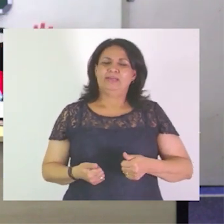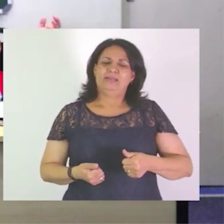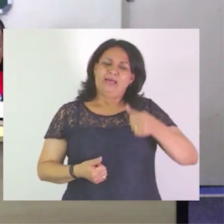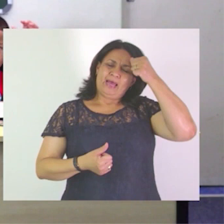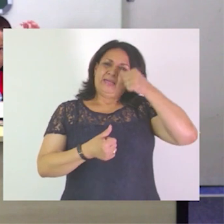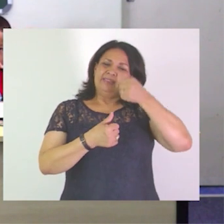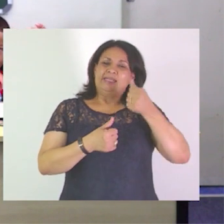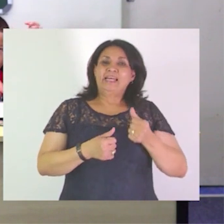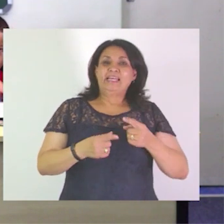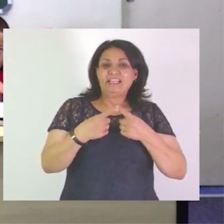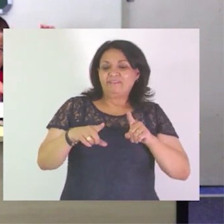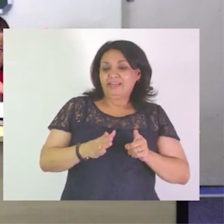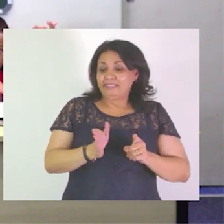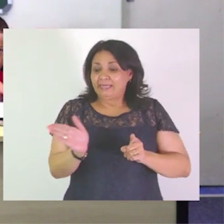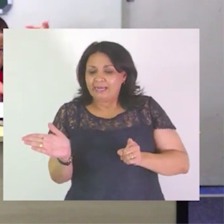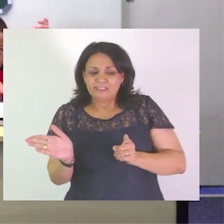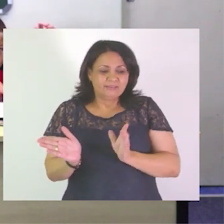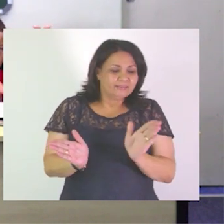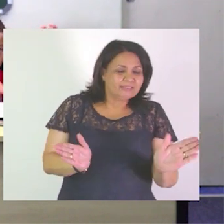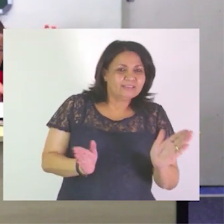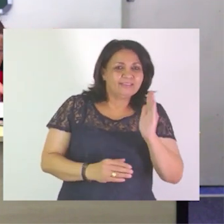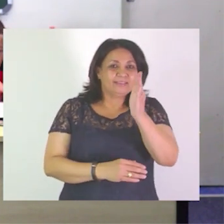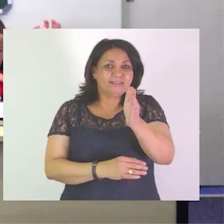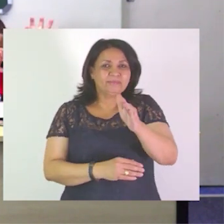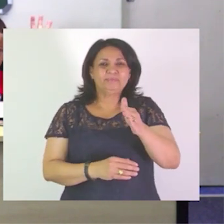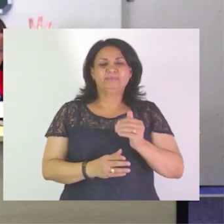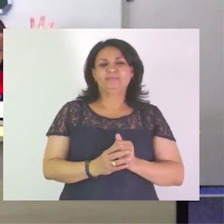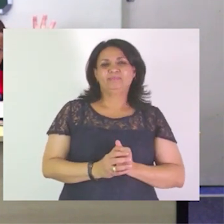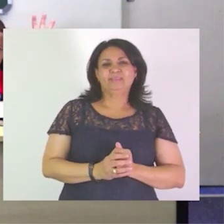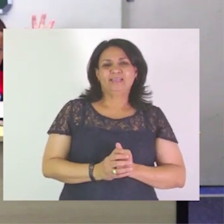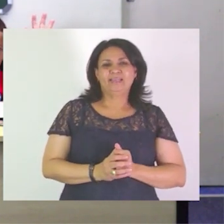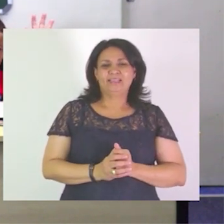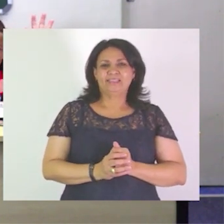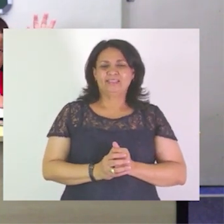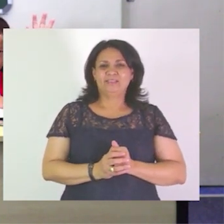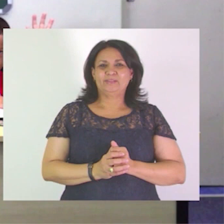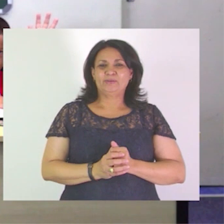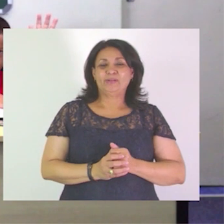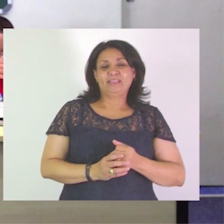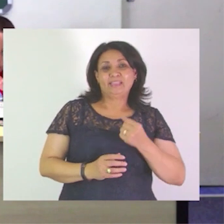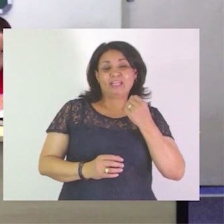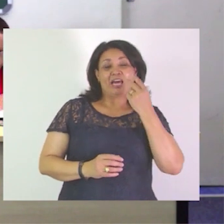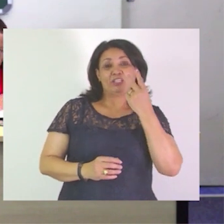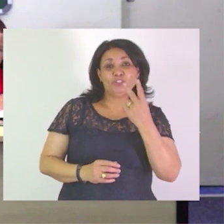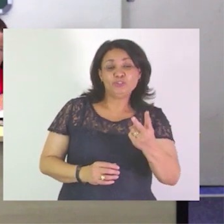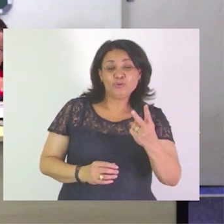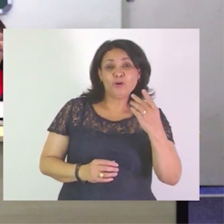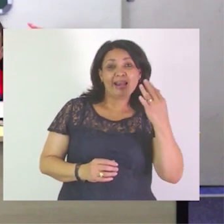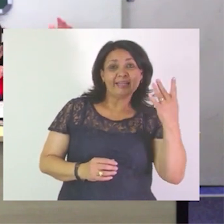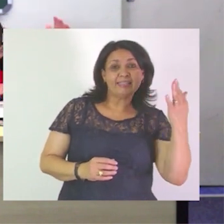different directions that we have to go. We also understood that there are two letters